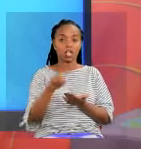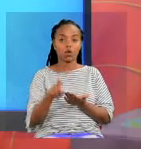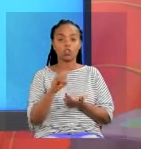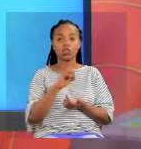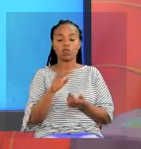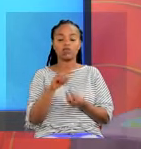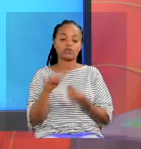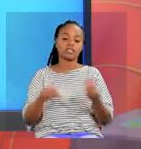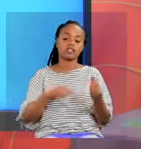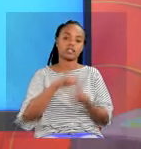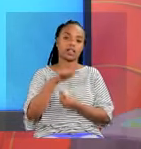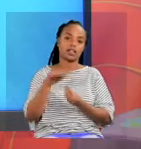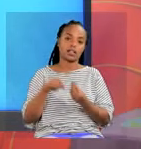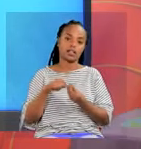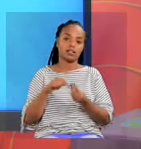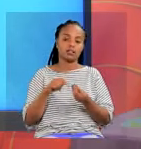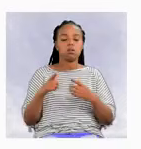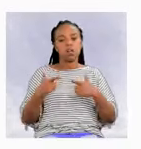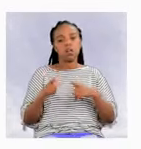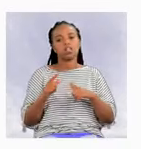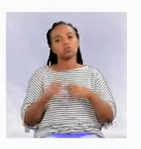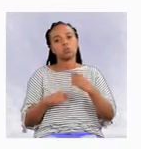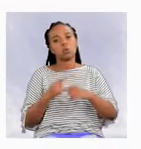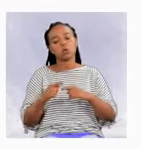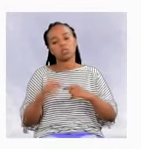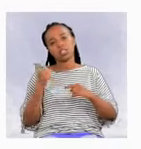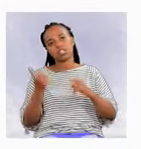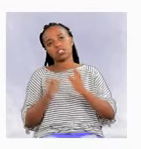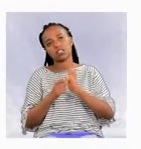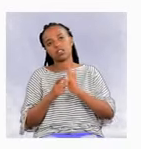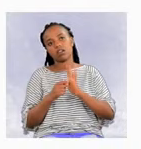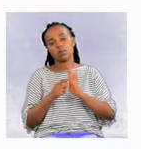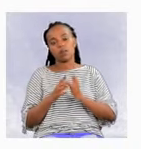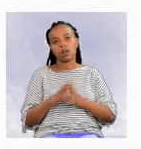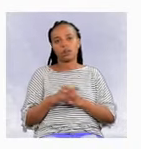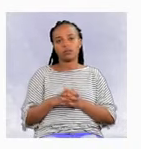the circle. Now let's proceed to the next example.